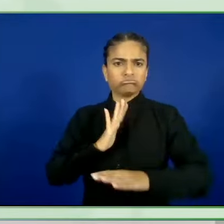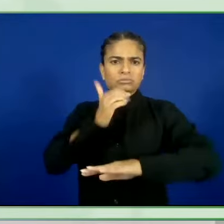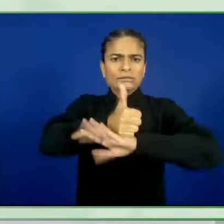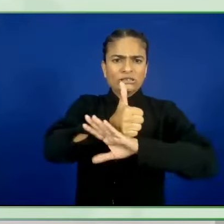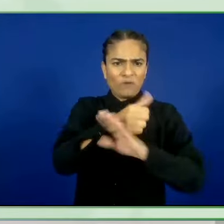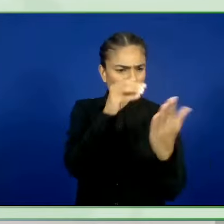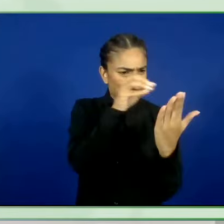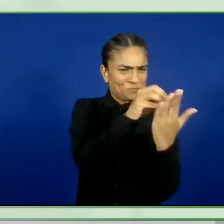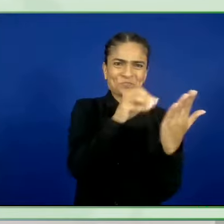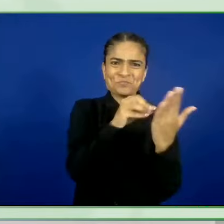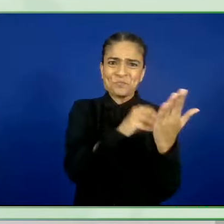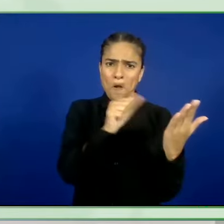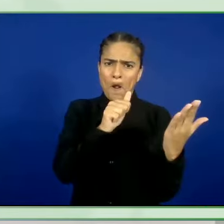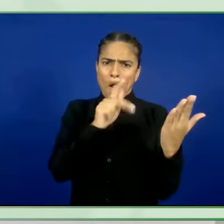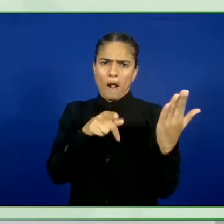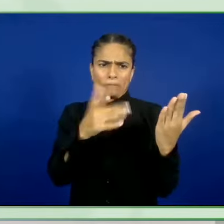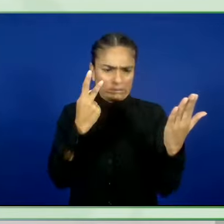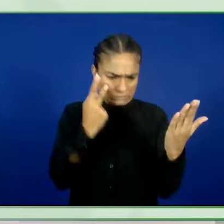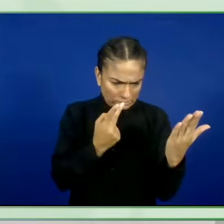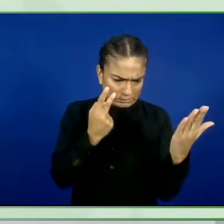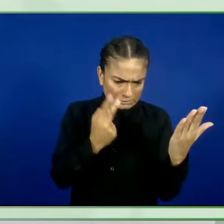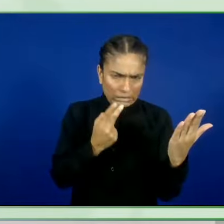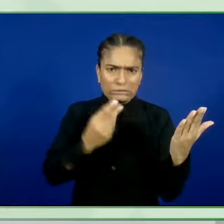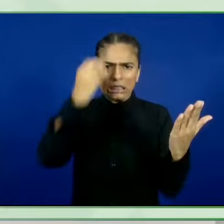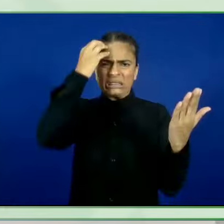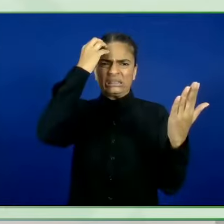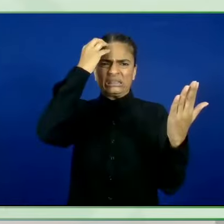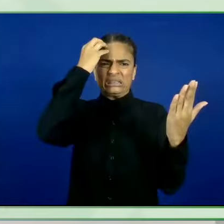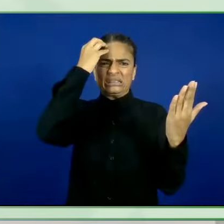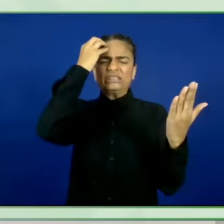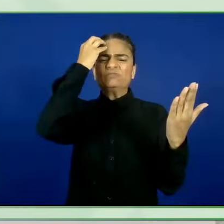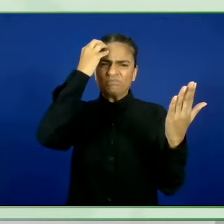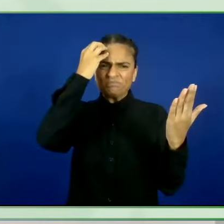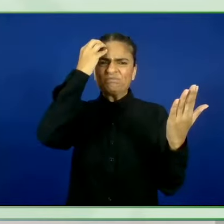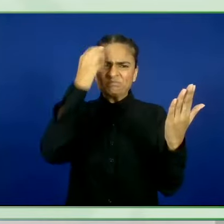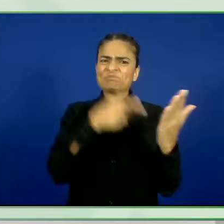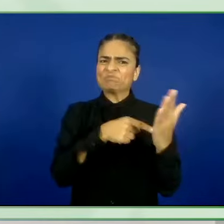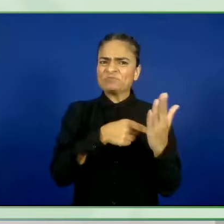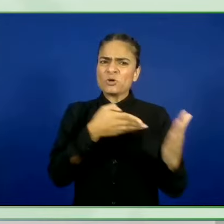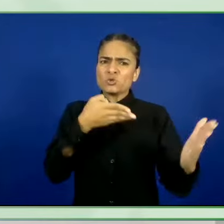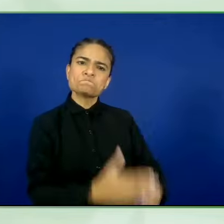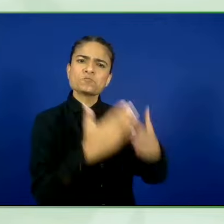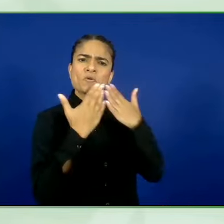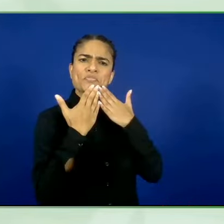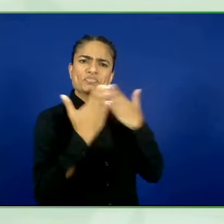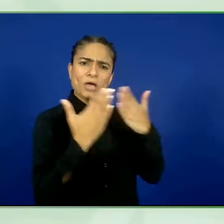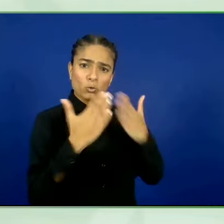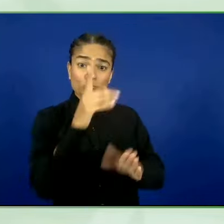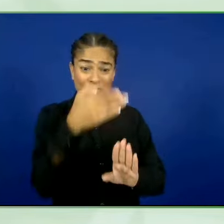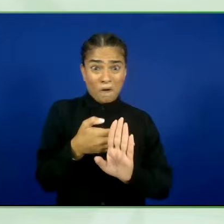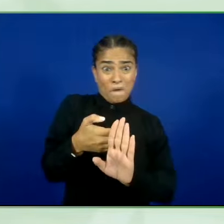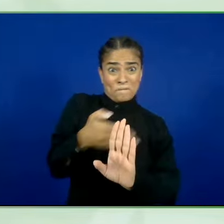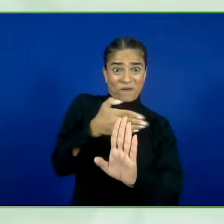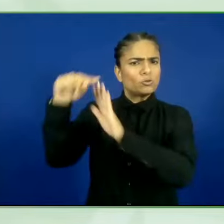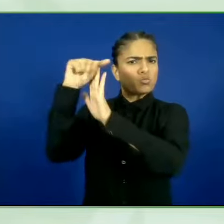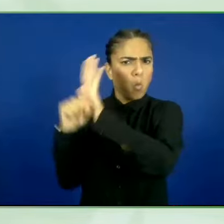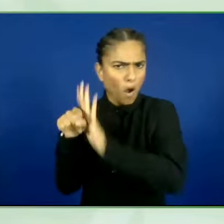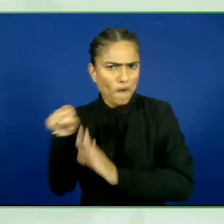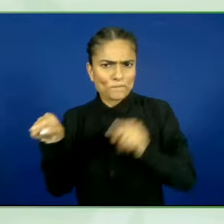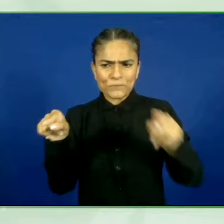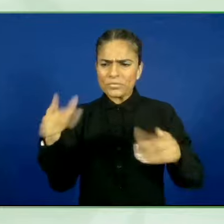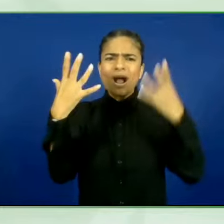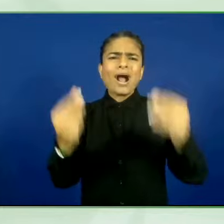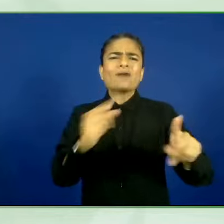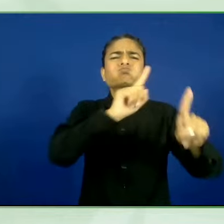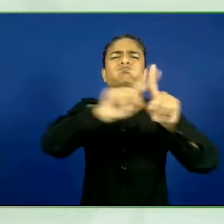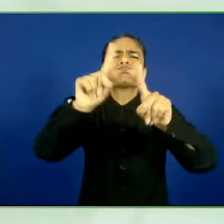being used? So before the tool was developed, during development, and when it comes to implementation of this. But